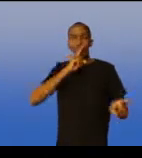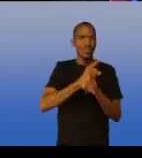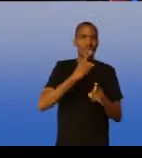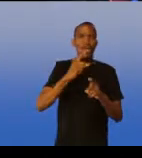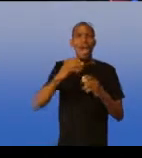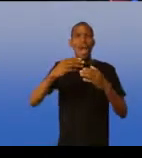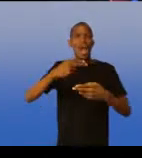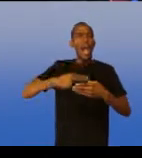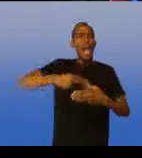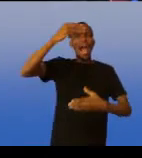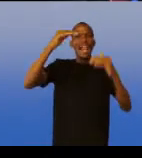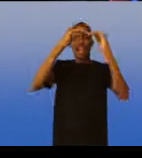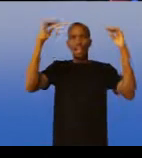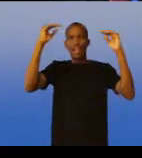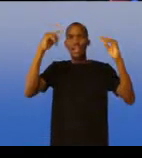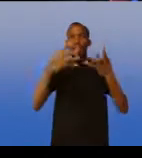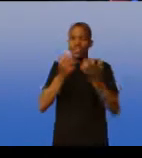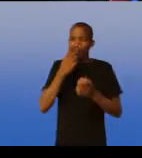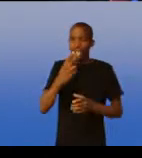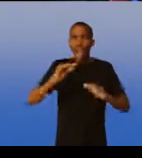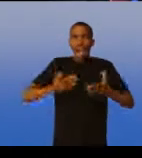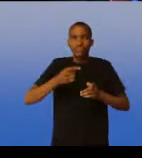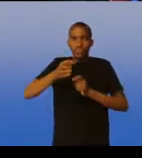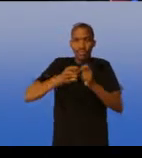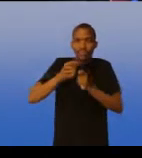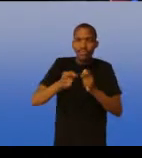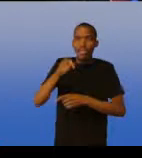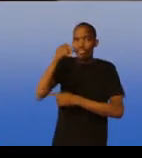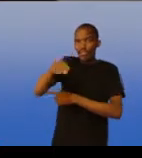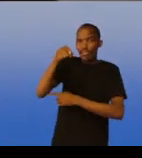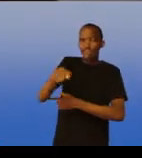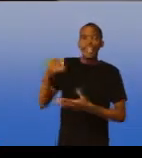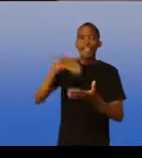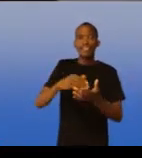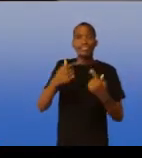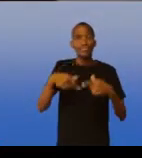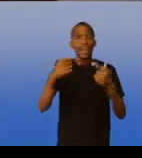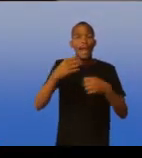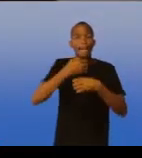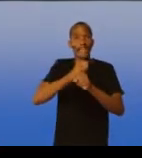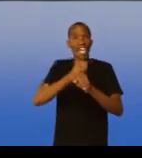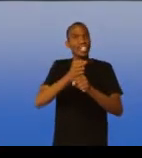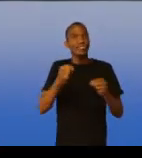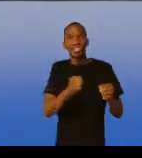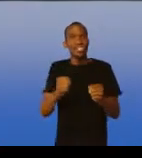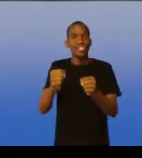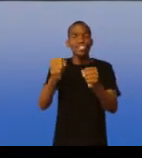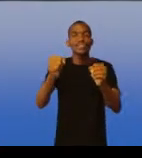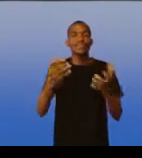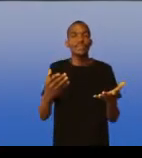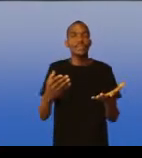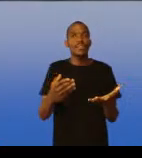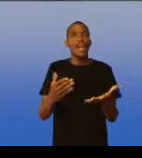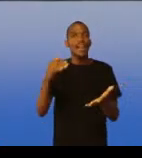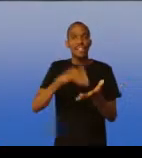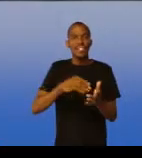they recognized that for us to get epidemic control, we needed to have some strategic investments being made. The Center for